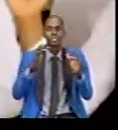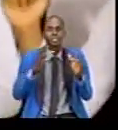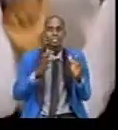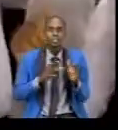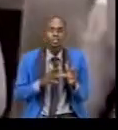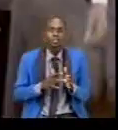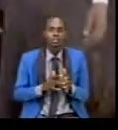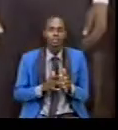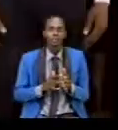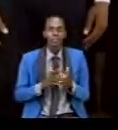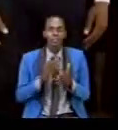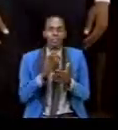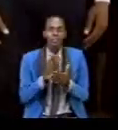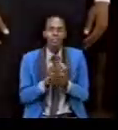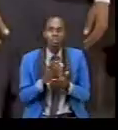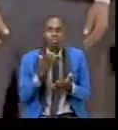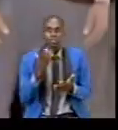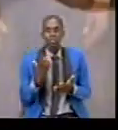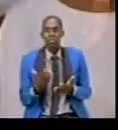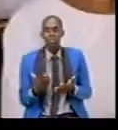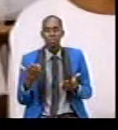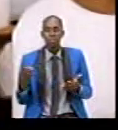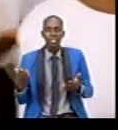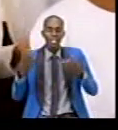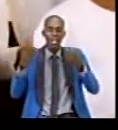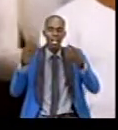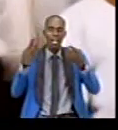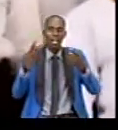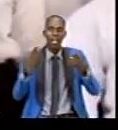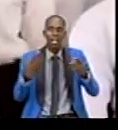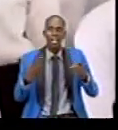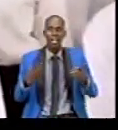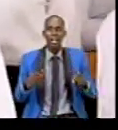Jesus. Something happens. Something